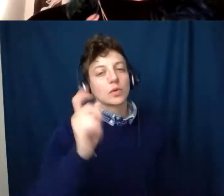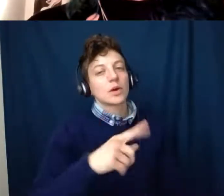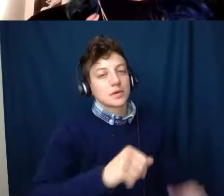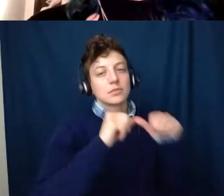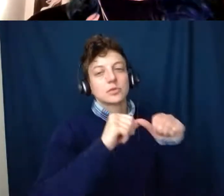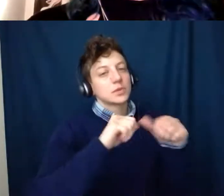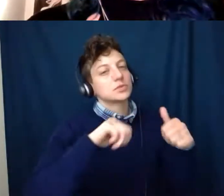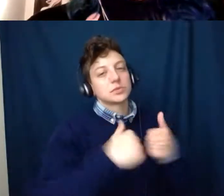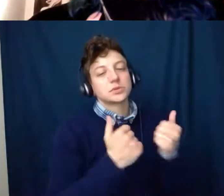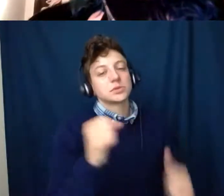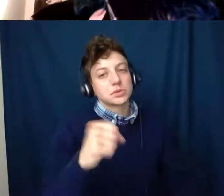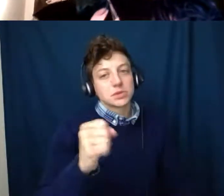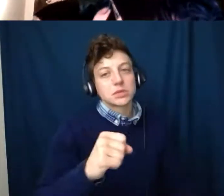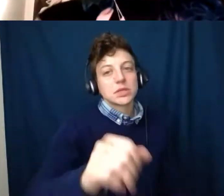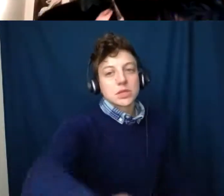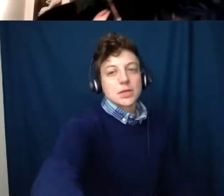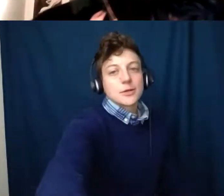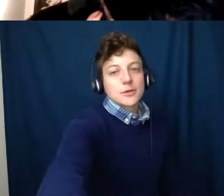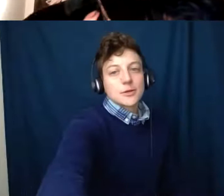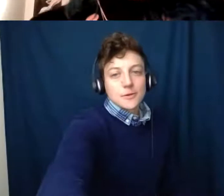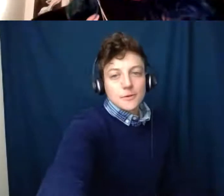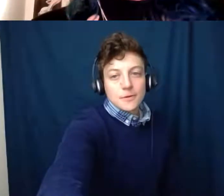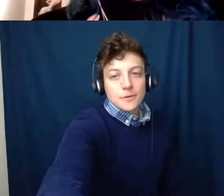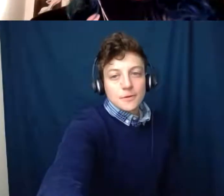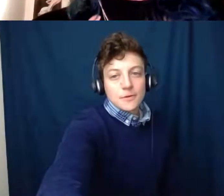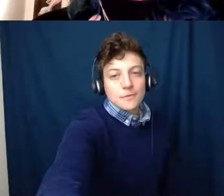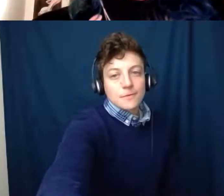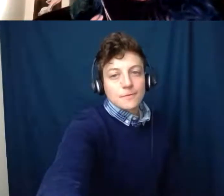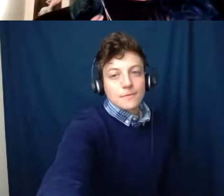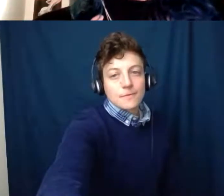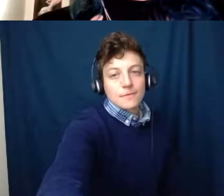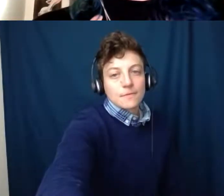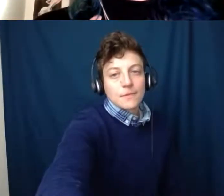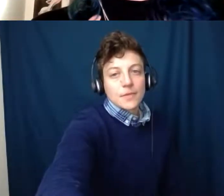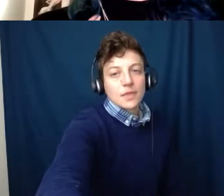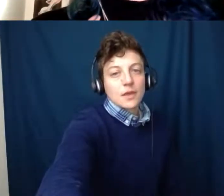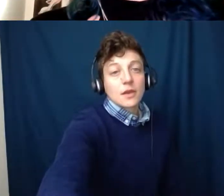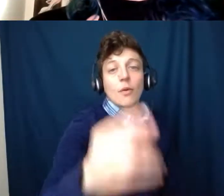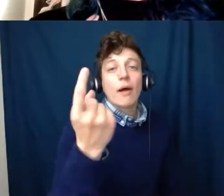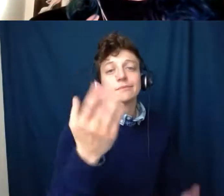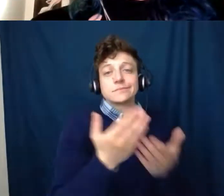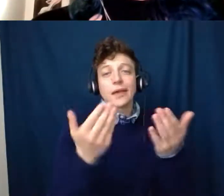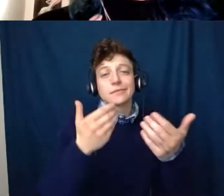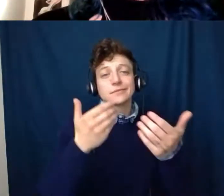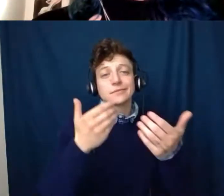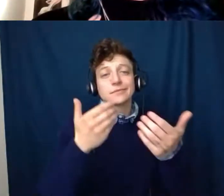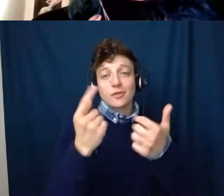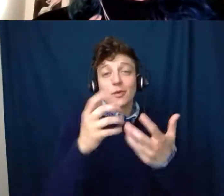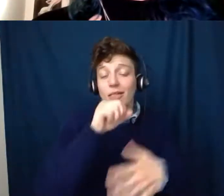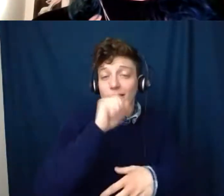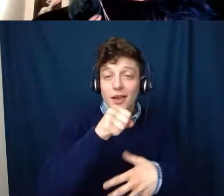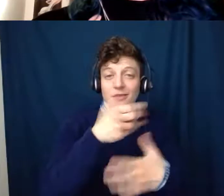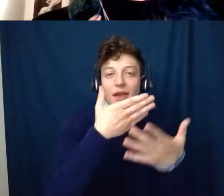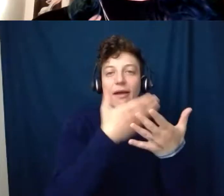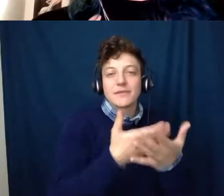I think one thing, that everyone loves is like evidence or data. And so the evidence for harm reduction